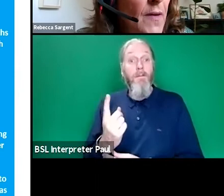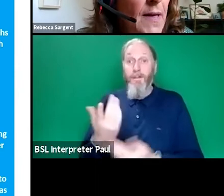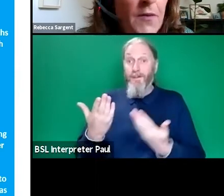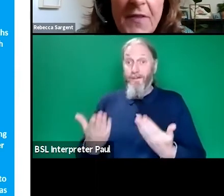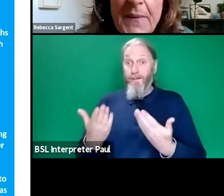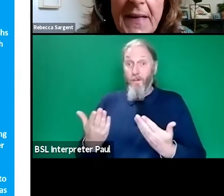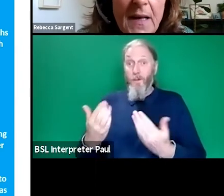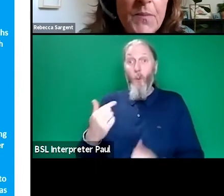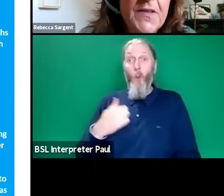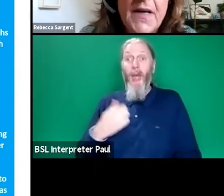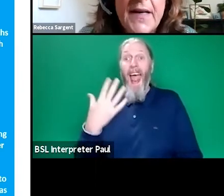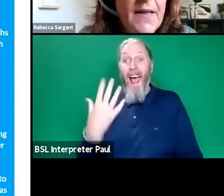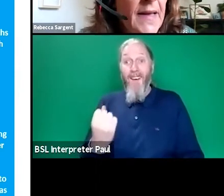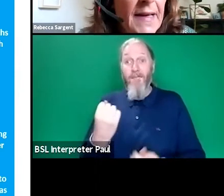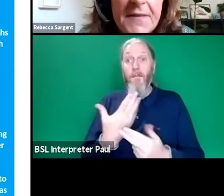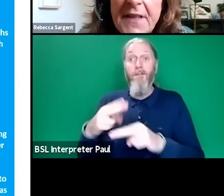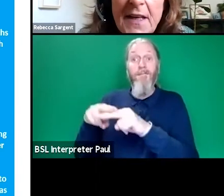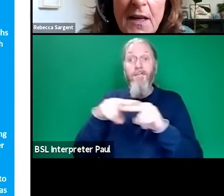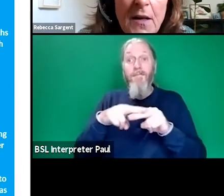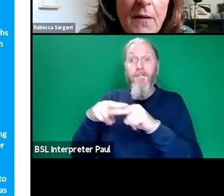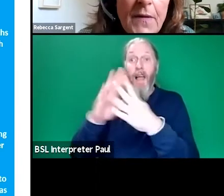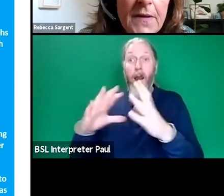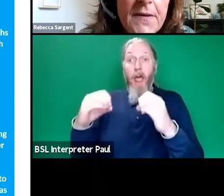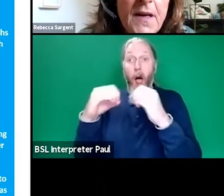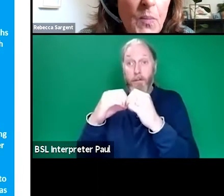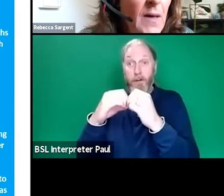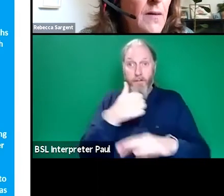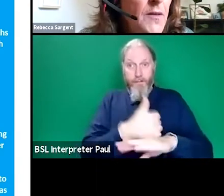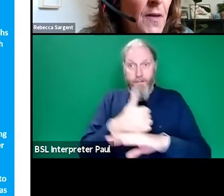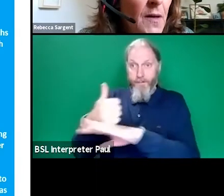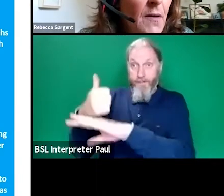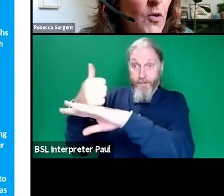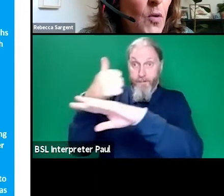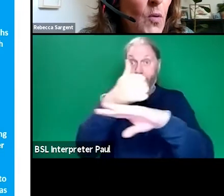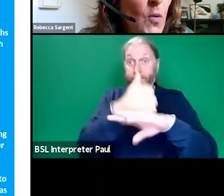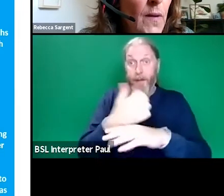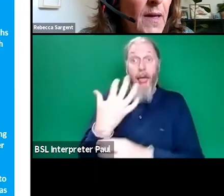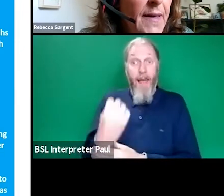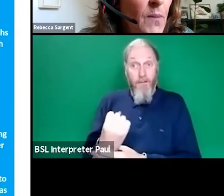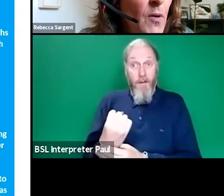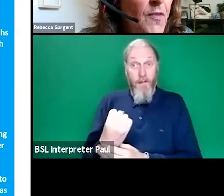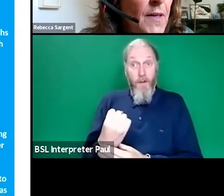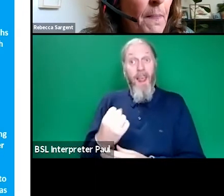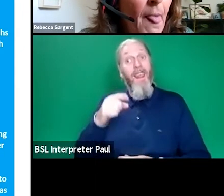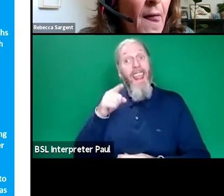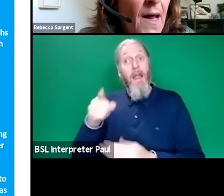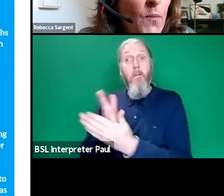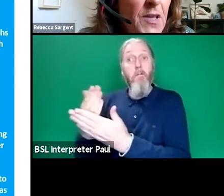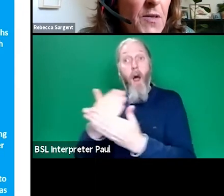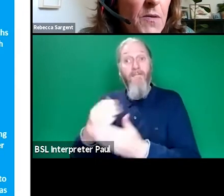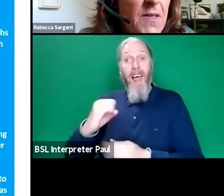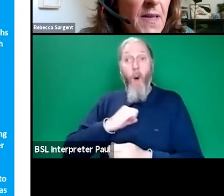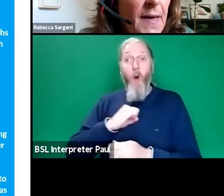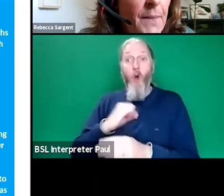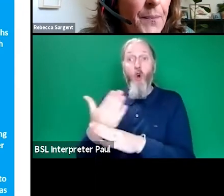of family hubs in the county that are part of our core early help offer, and